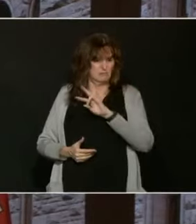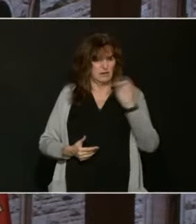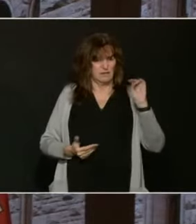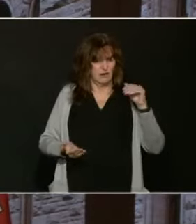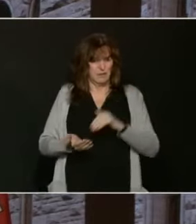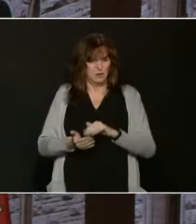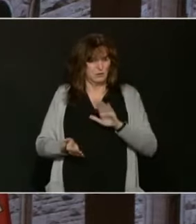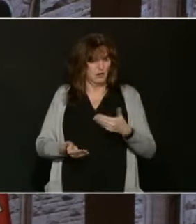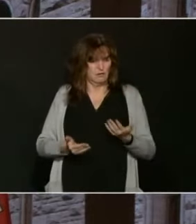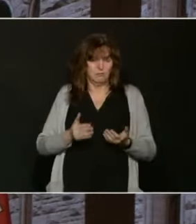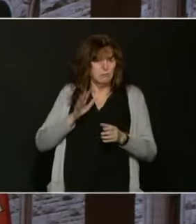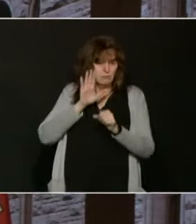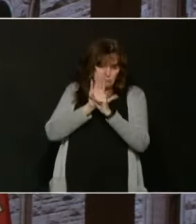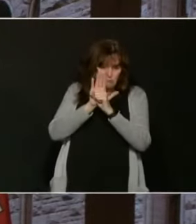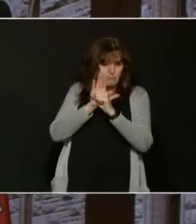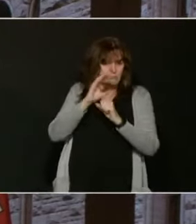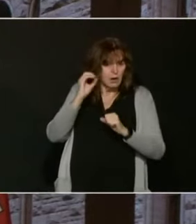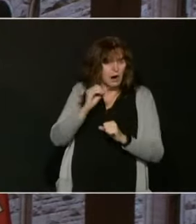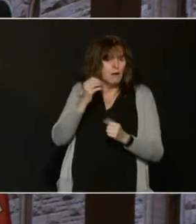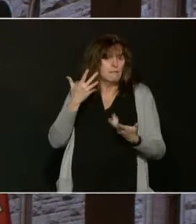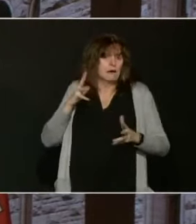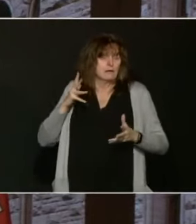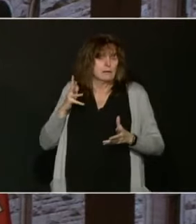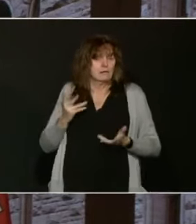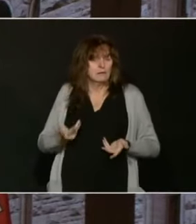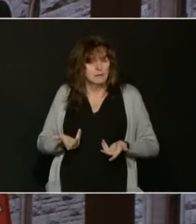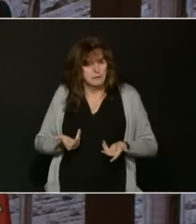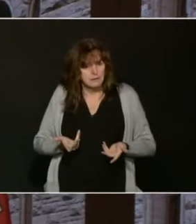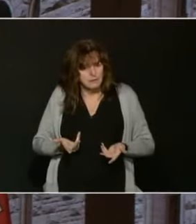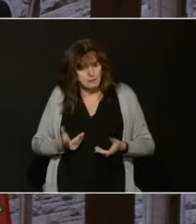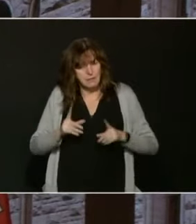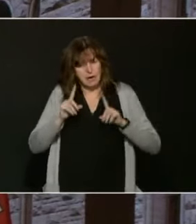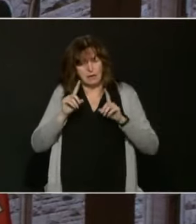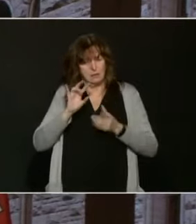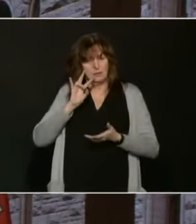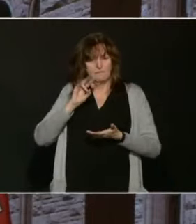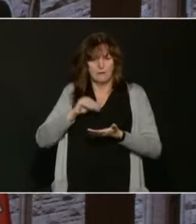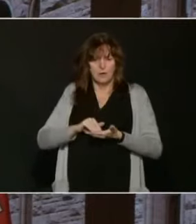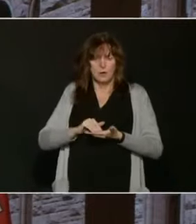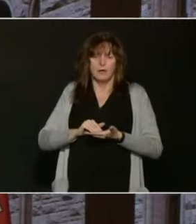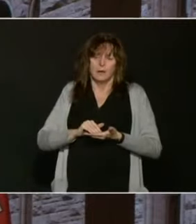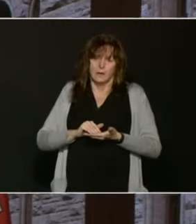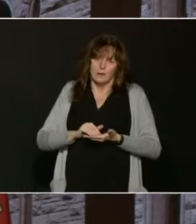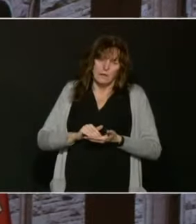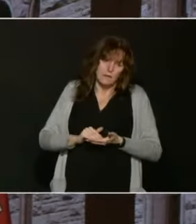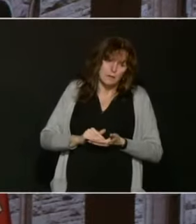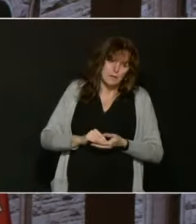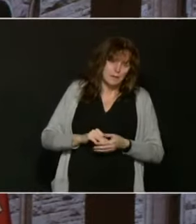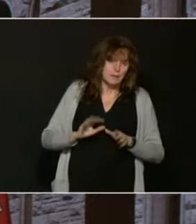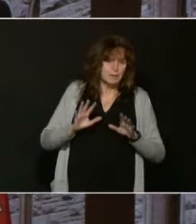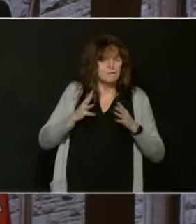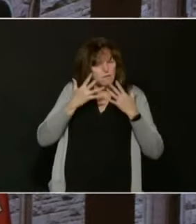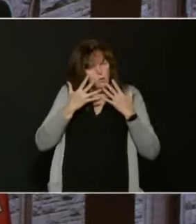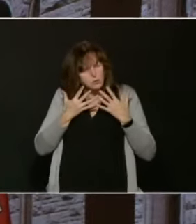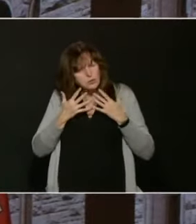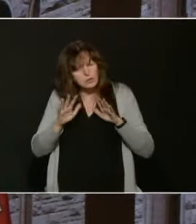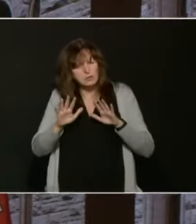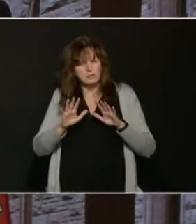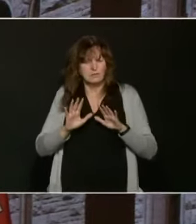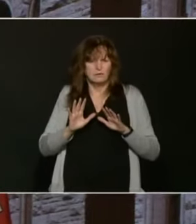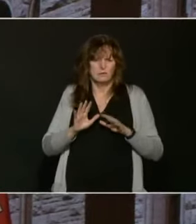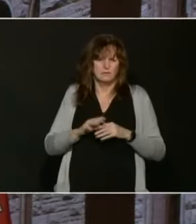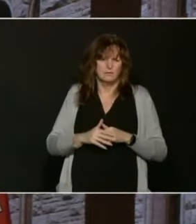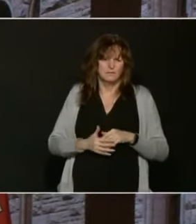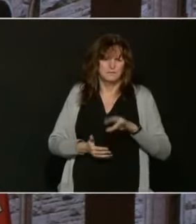Ontario. Well, we have 7,000, and those have been unfortunate in that, and we've already expressed that.